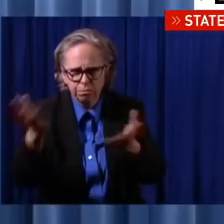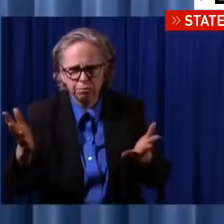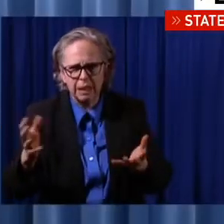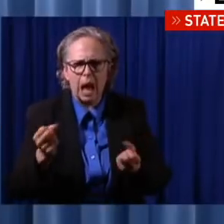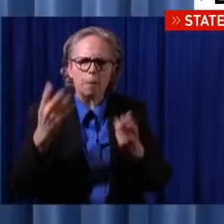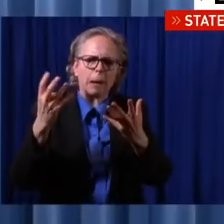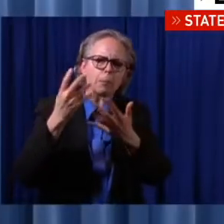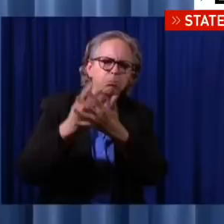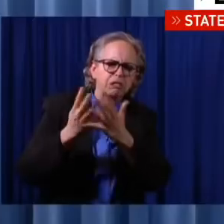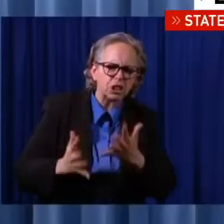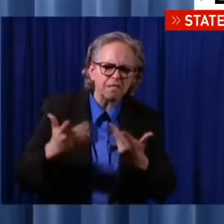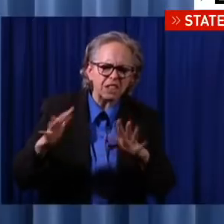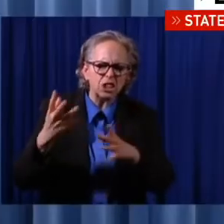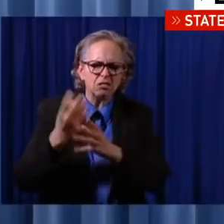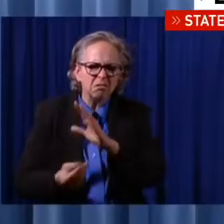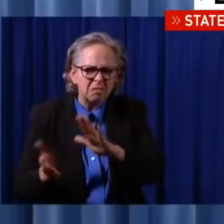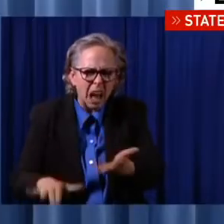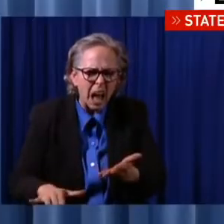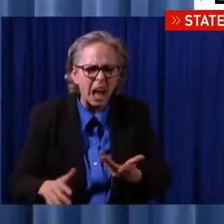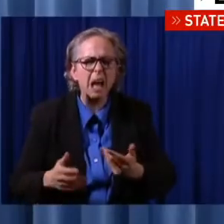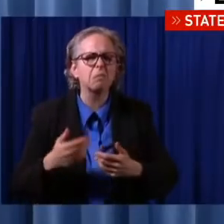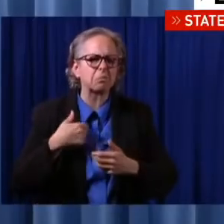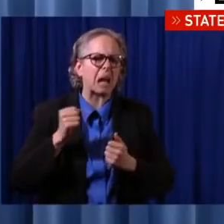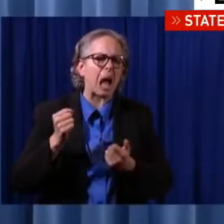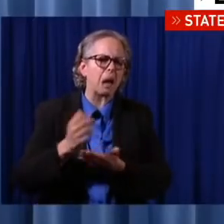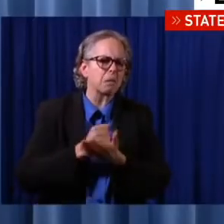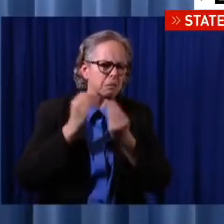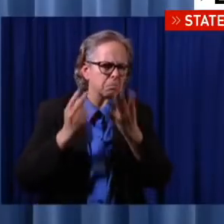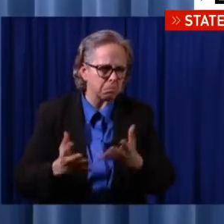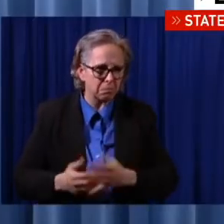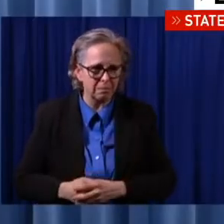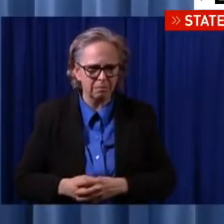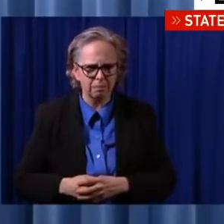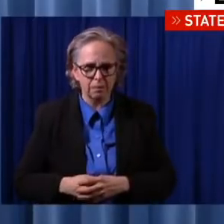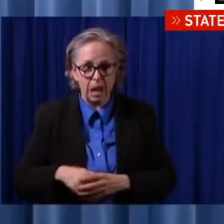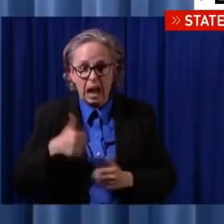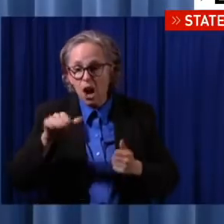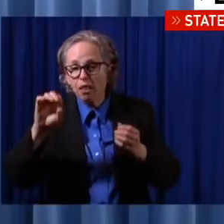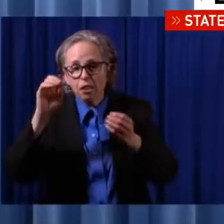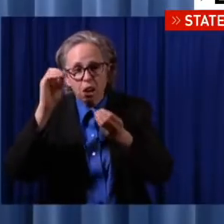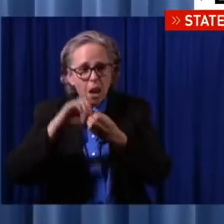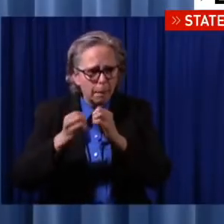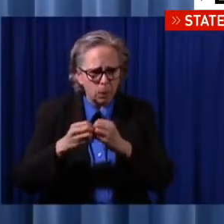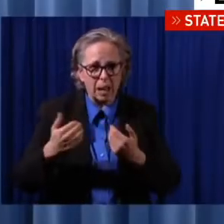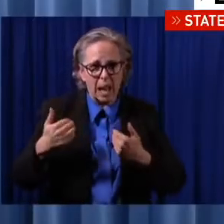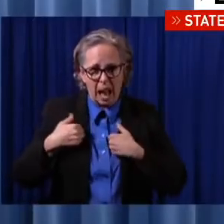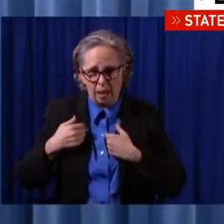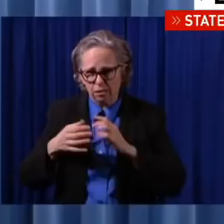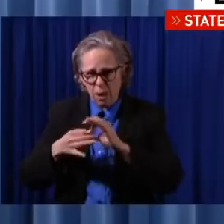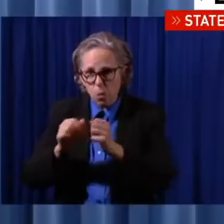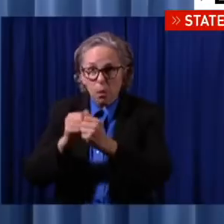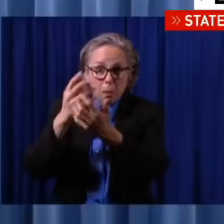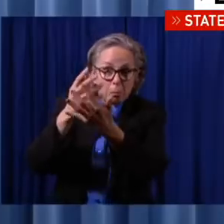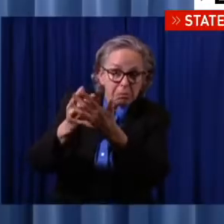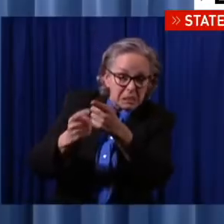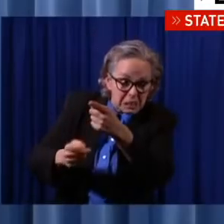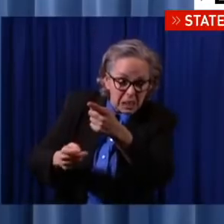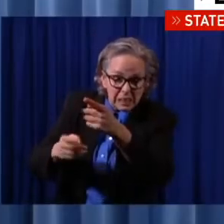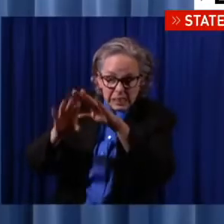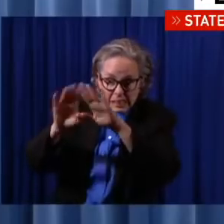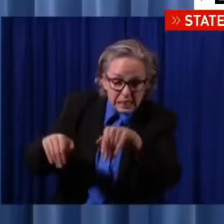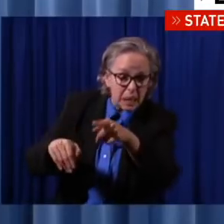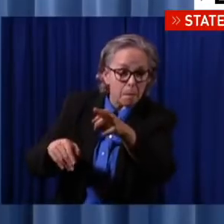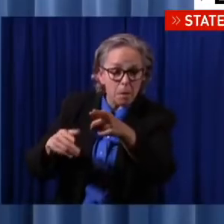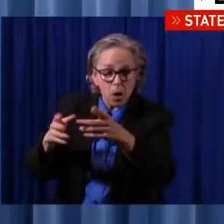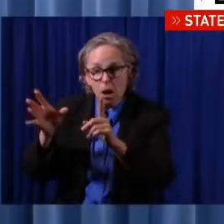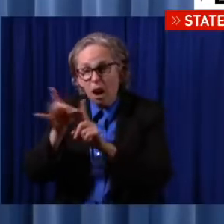prisoners who have died, and we'll get you any other figures that we have in regard to COVID-19